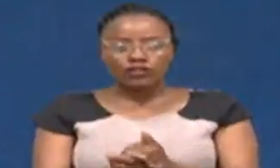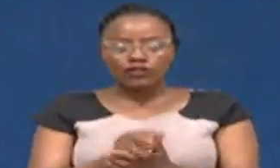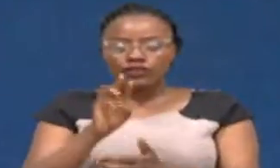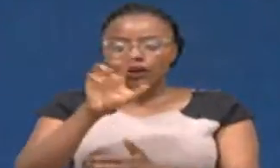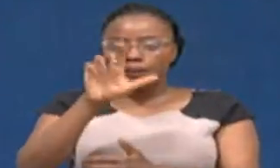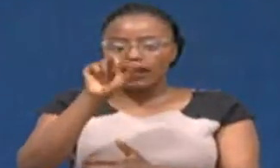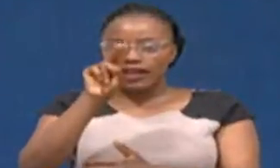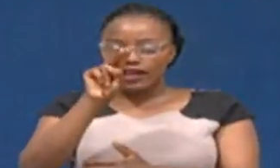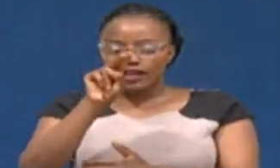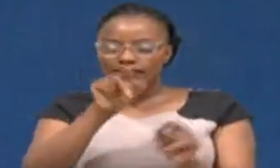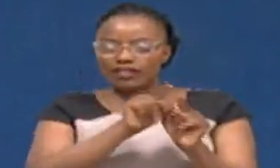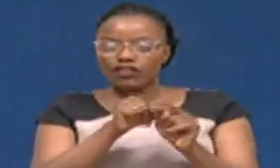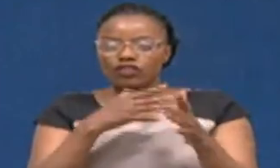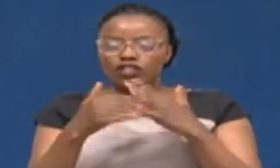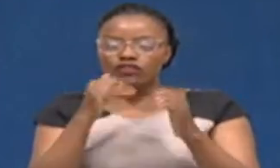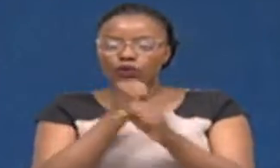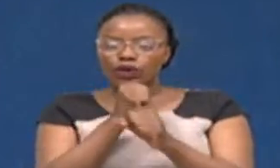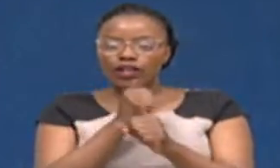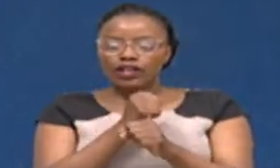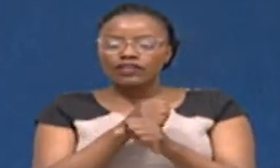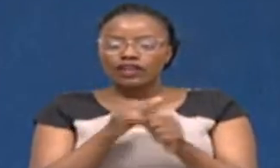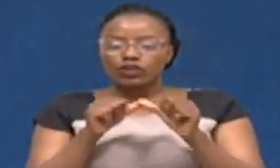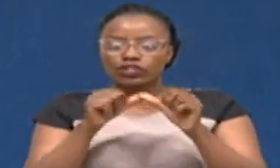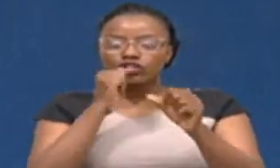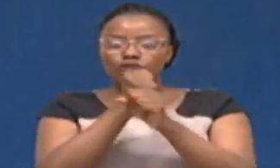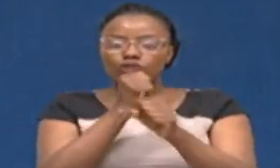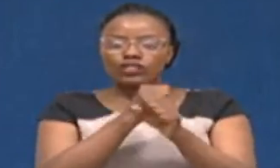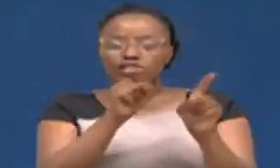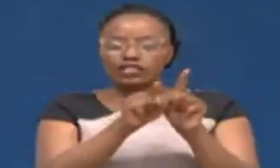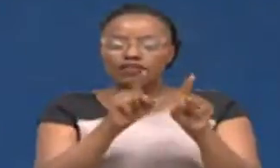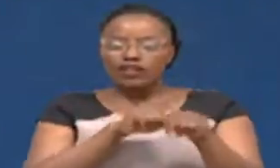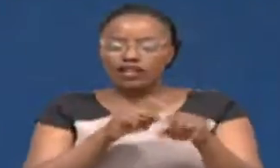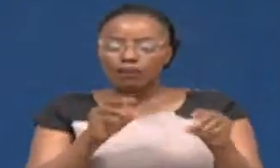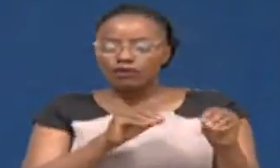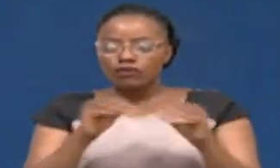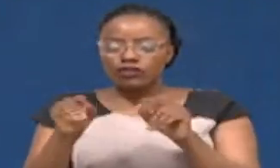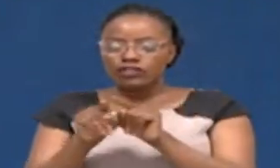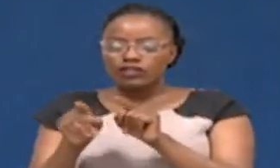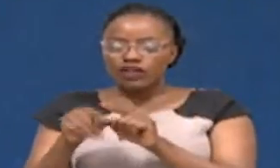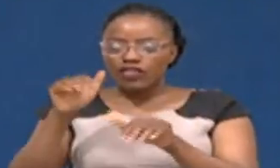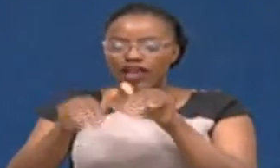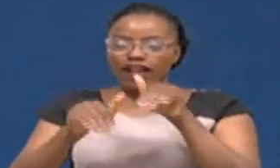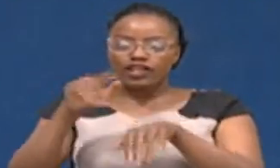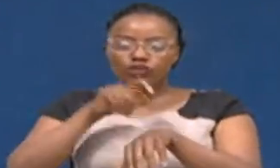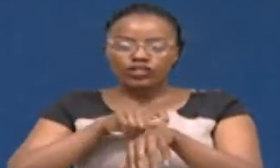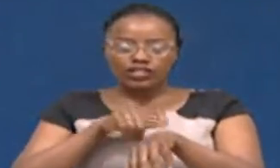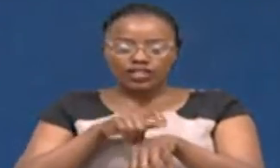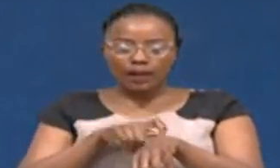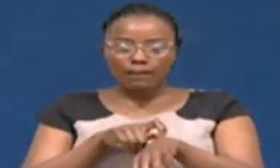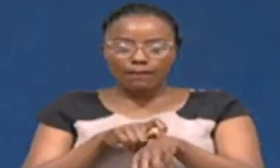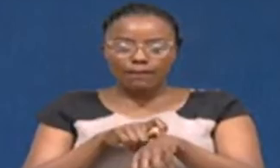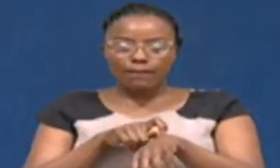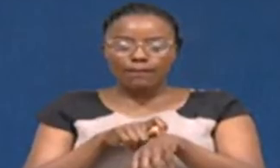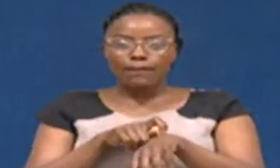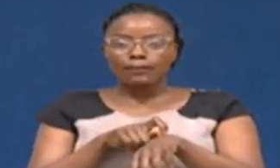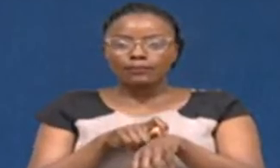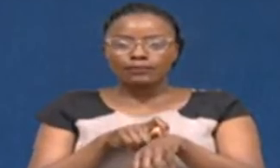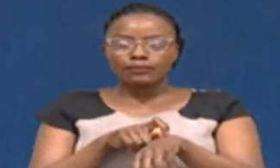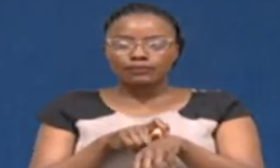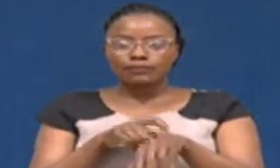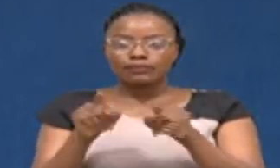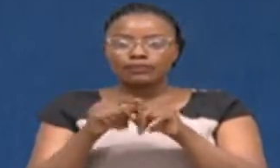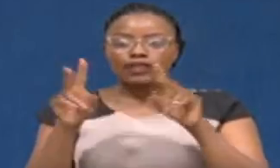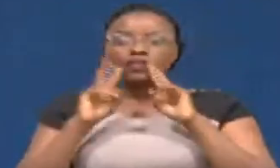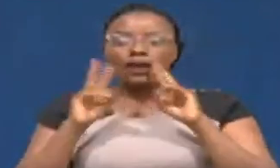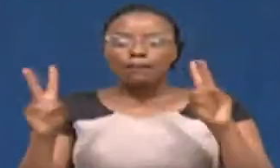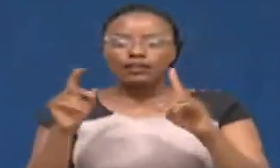Millicent, I have to take what a quick break. What we have done and what we continue to do now as we move towards the electioneering period. Yes. In the